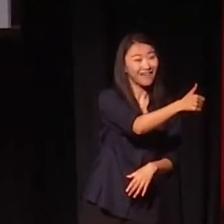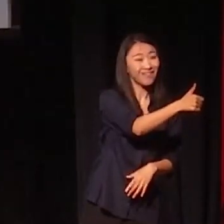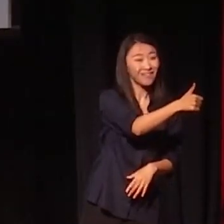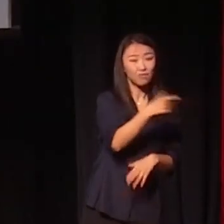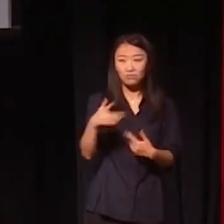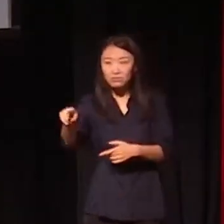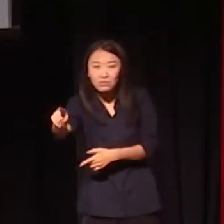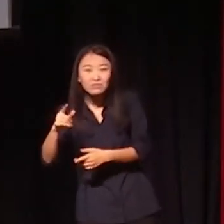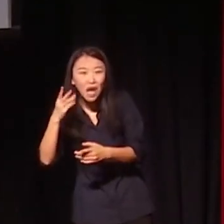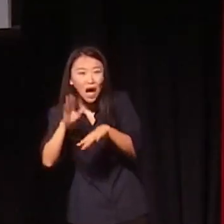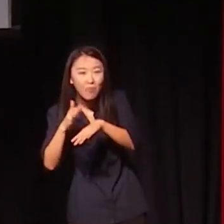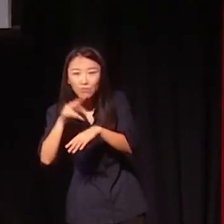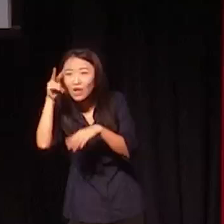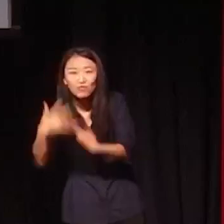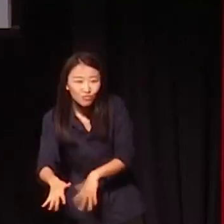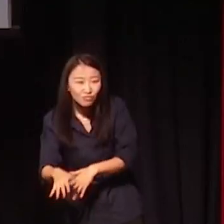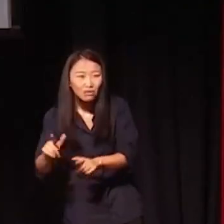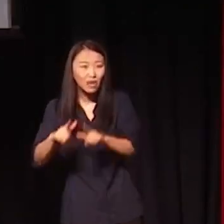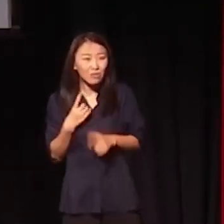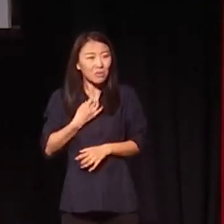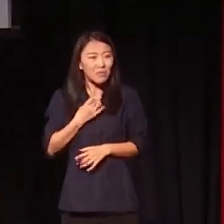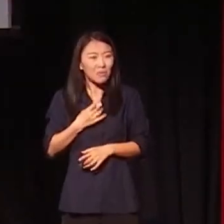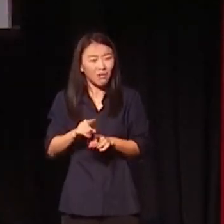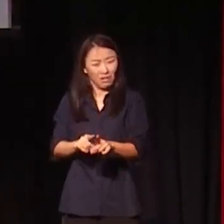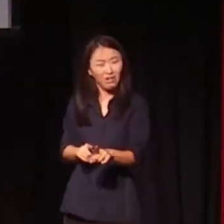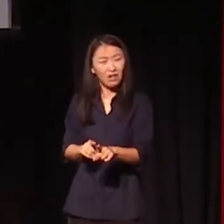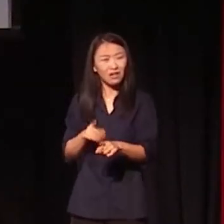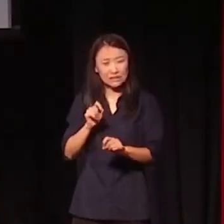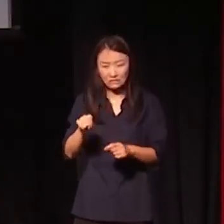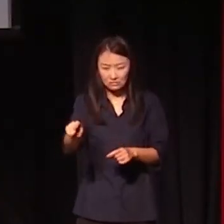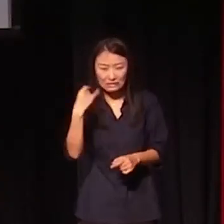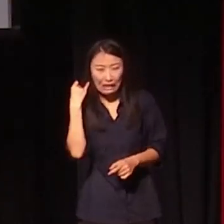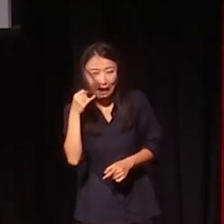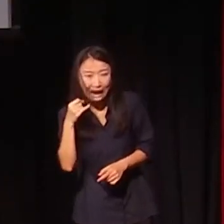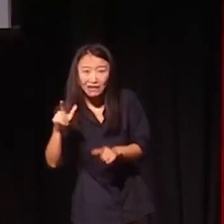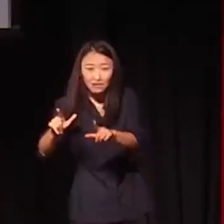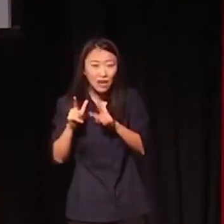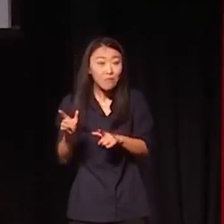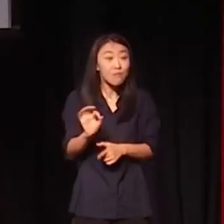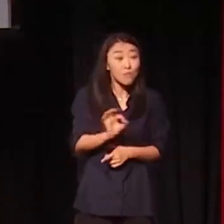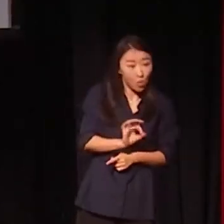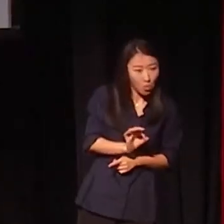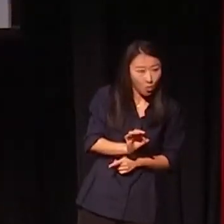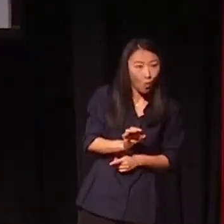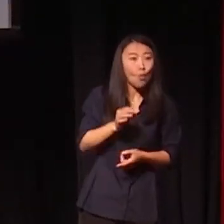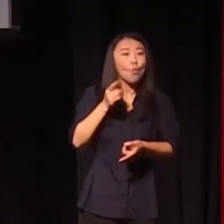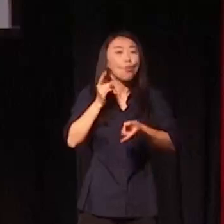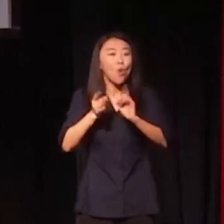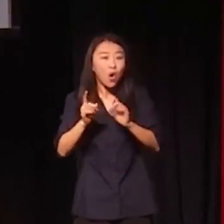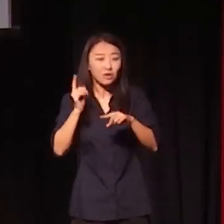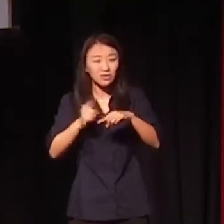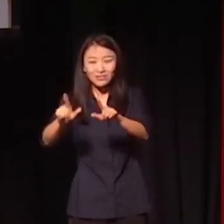And the conversation has moved on. So what then happens is that either the deaf student doesn't respond at all, or when they